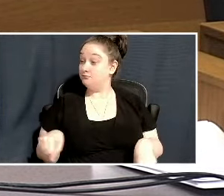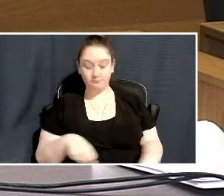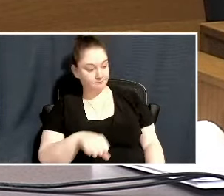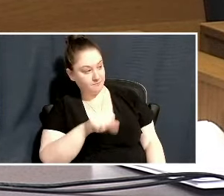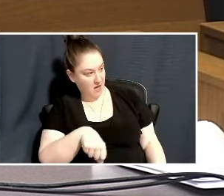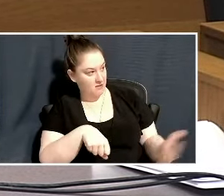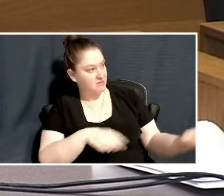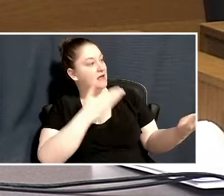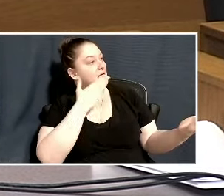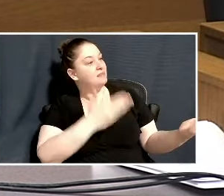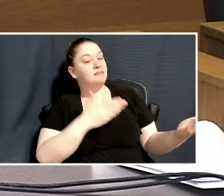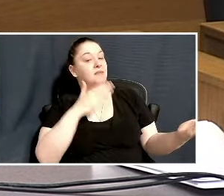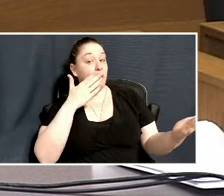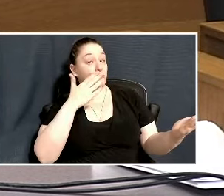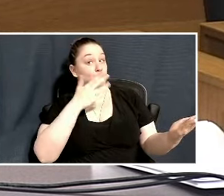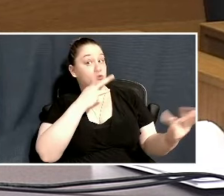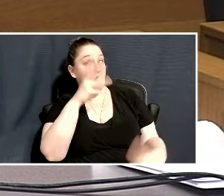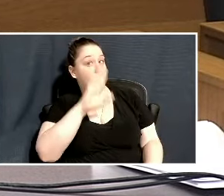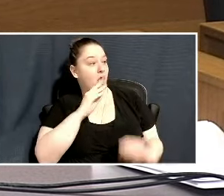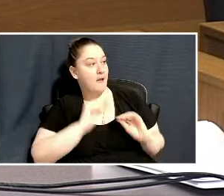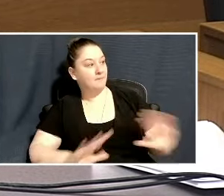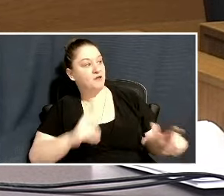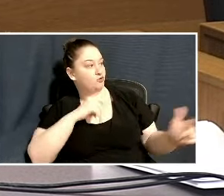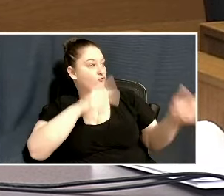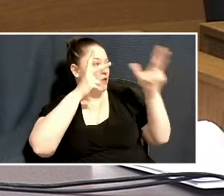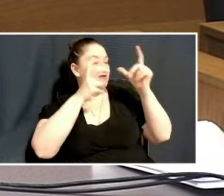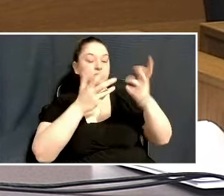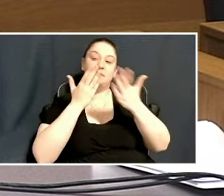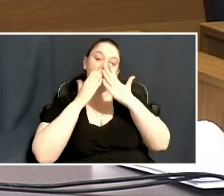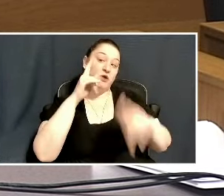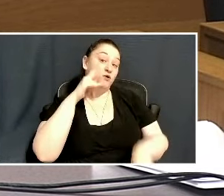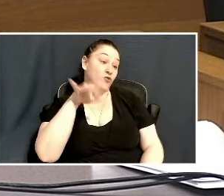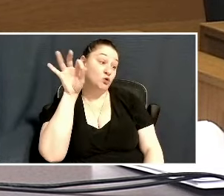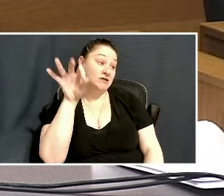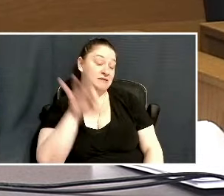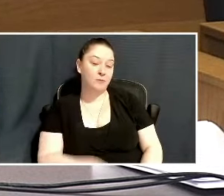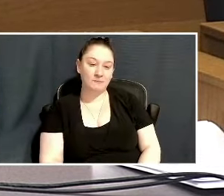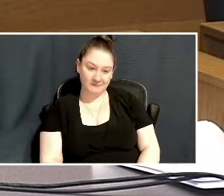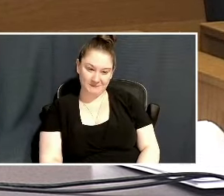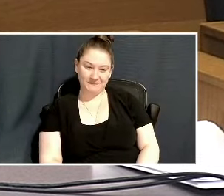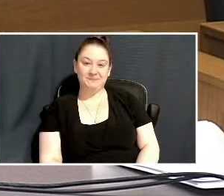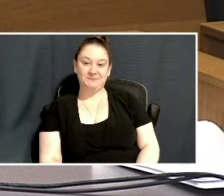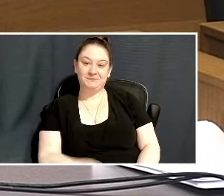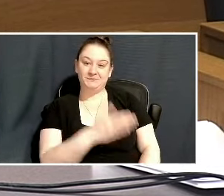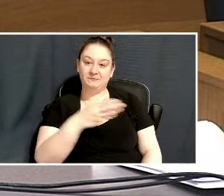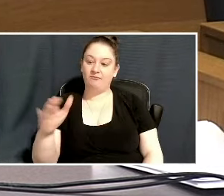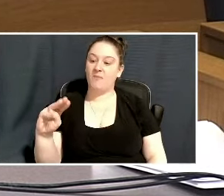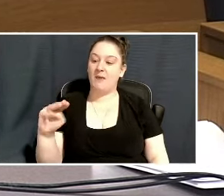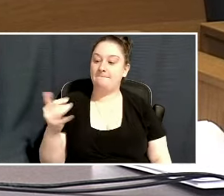and God bless you for listening. Thank you. Thank you for your testimony. Megan Bye-bye. Adams.